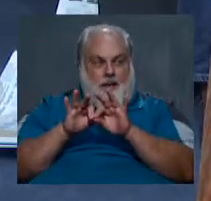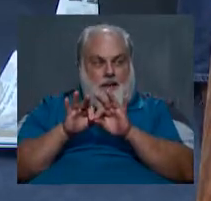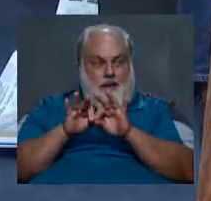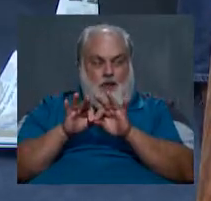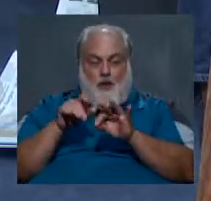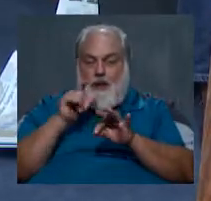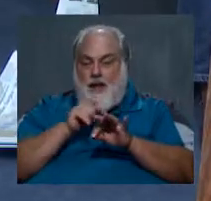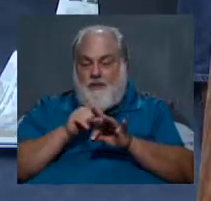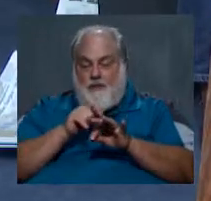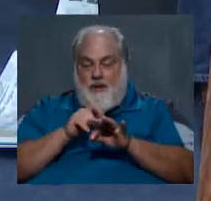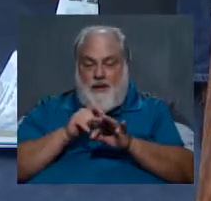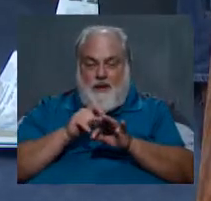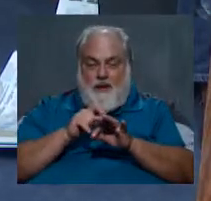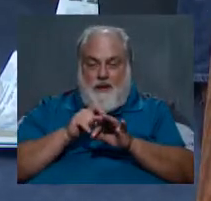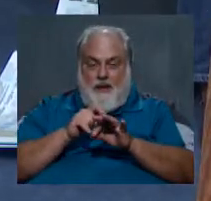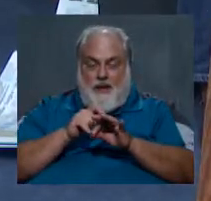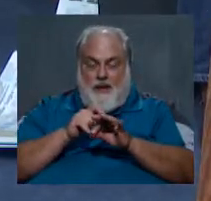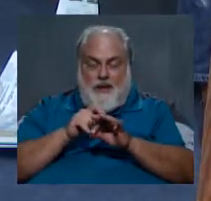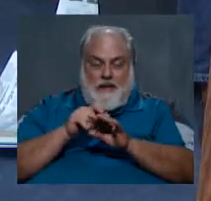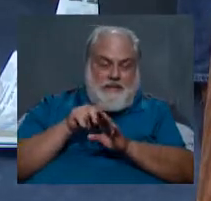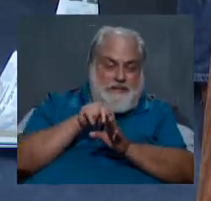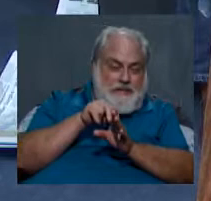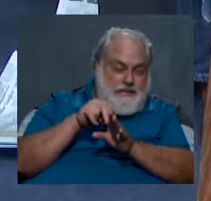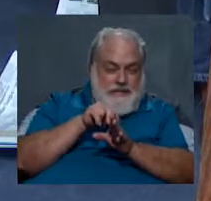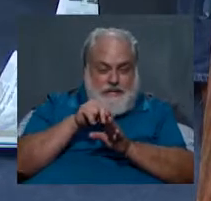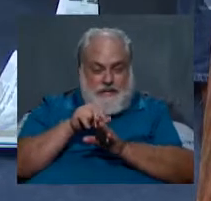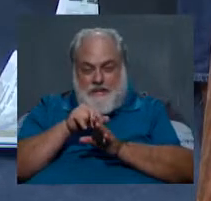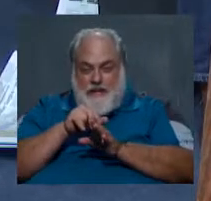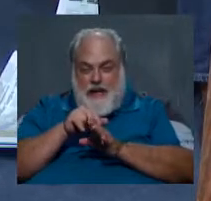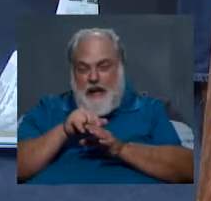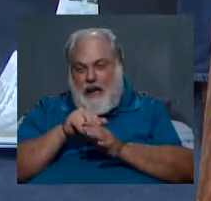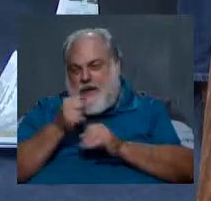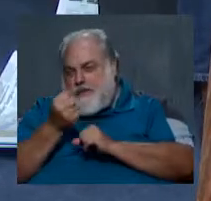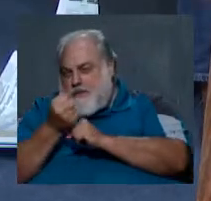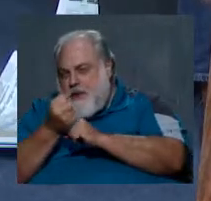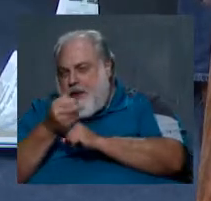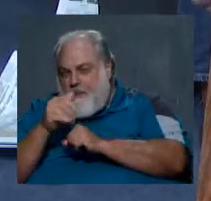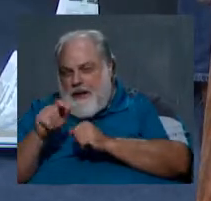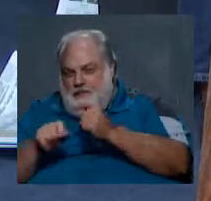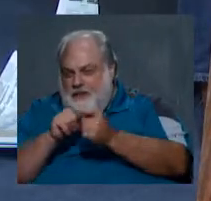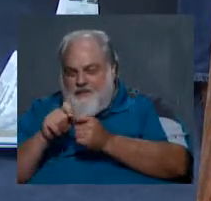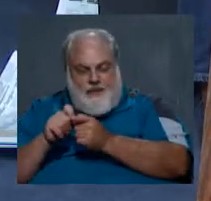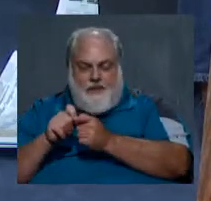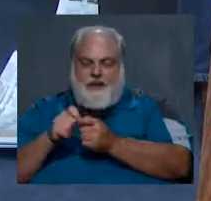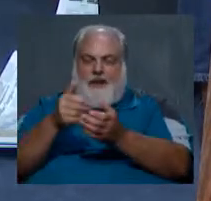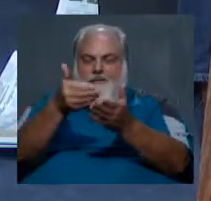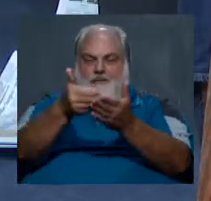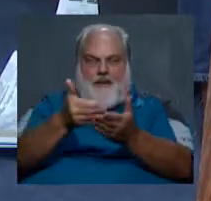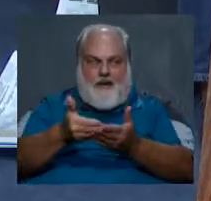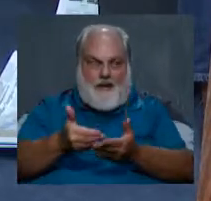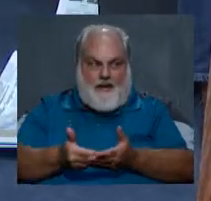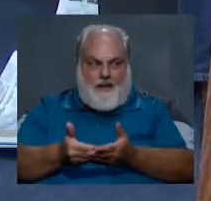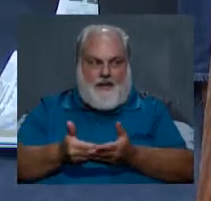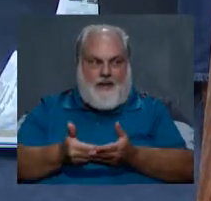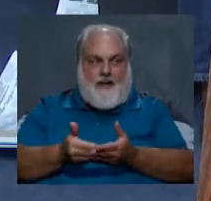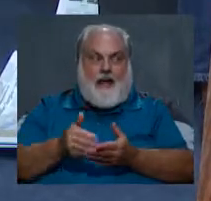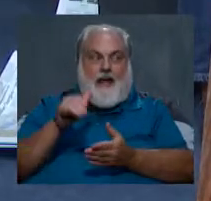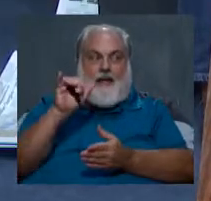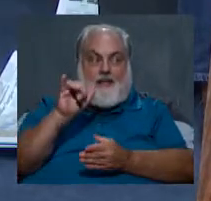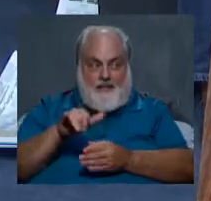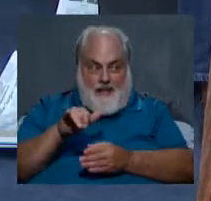capricious, and you may not be arbitrary. It is the facts in this case which shall prevail. And in this